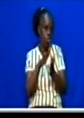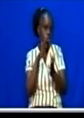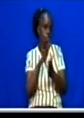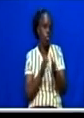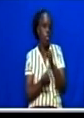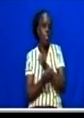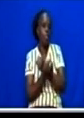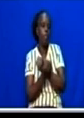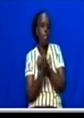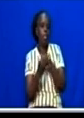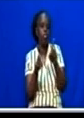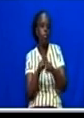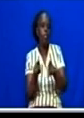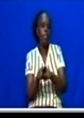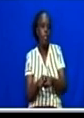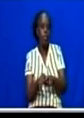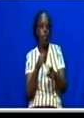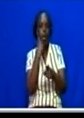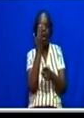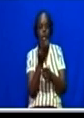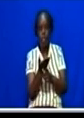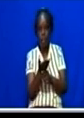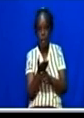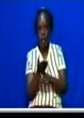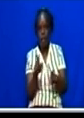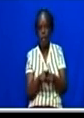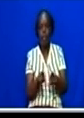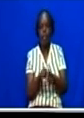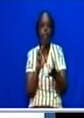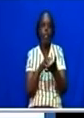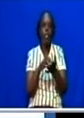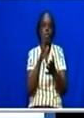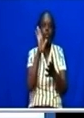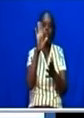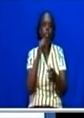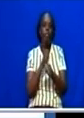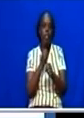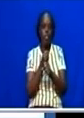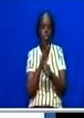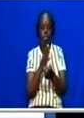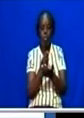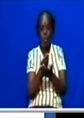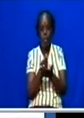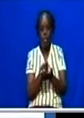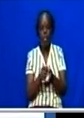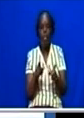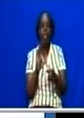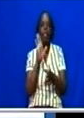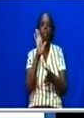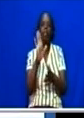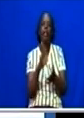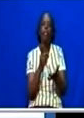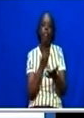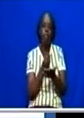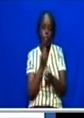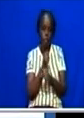a short depth of our answer. In our case, we have 5 functions, and each of the 5 functions,